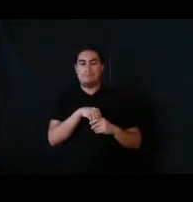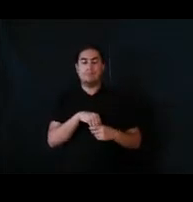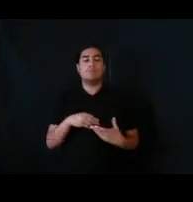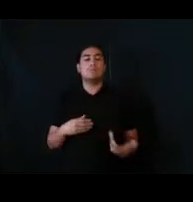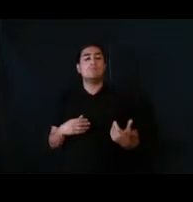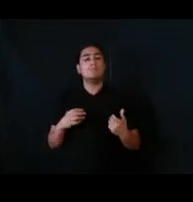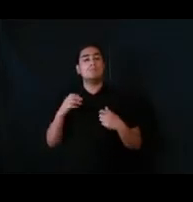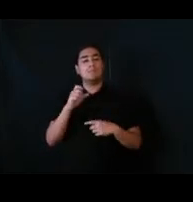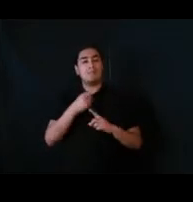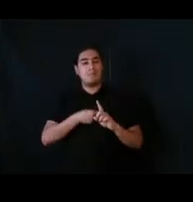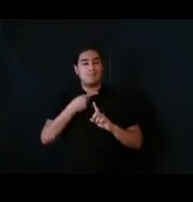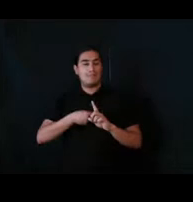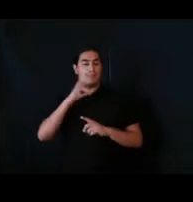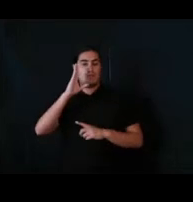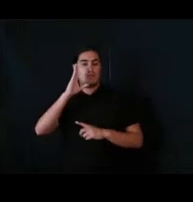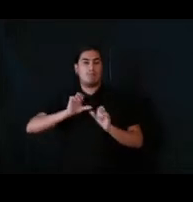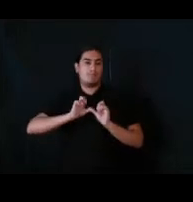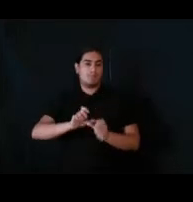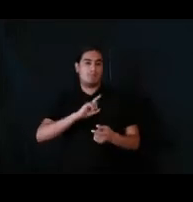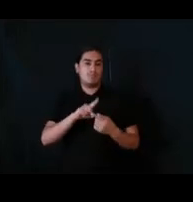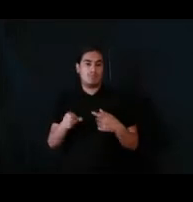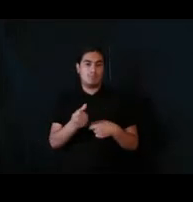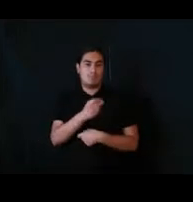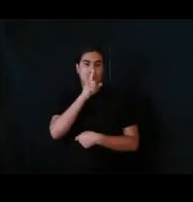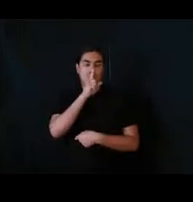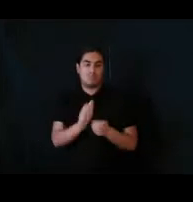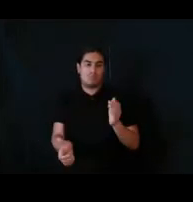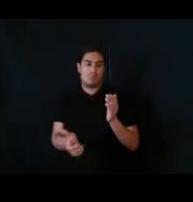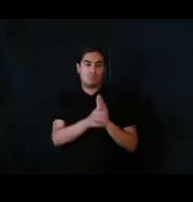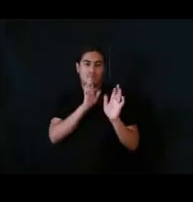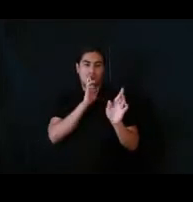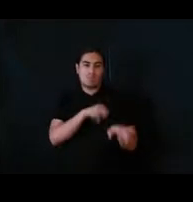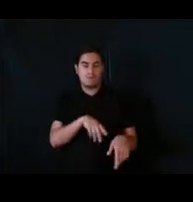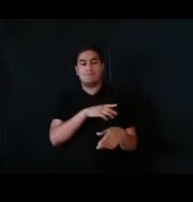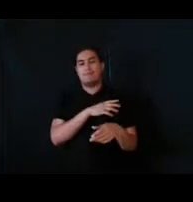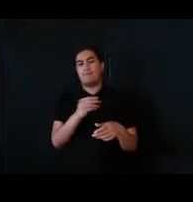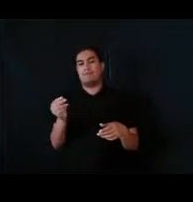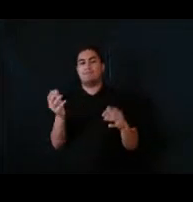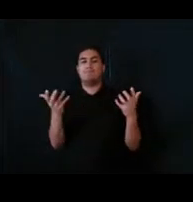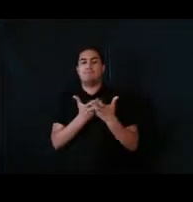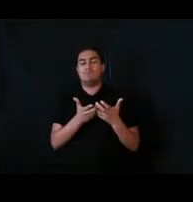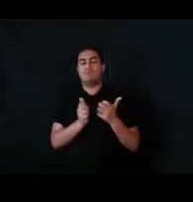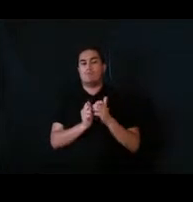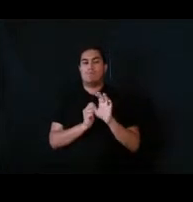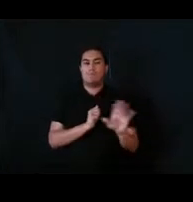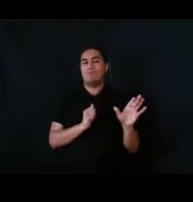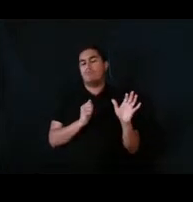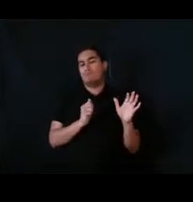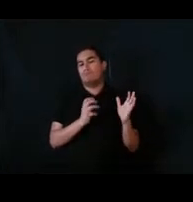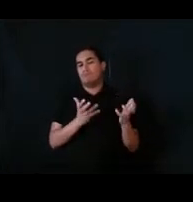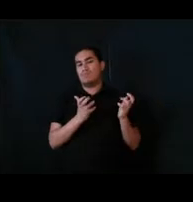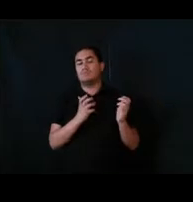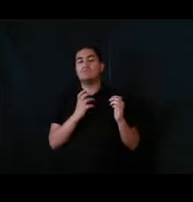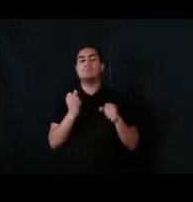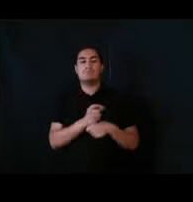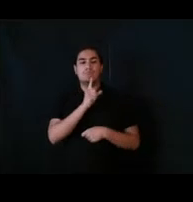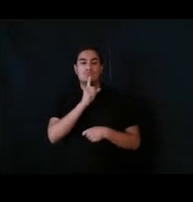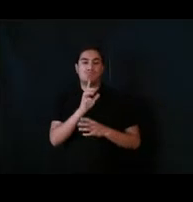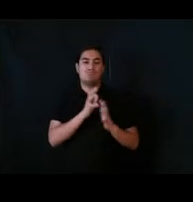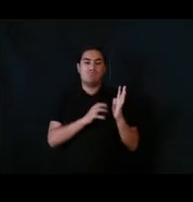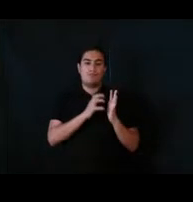monthly octc staff to ensure the addendum was responsive and well aligned with the commission's work and the draft addendum was